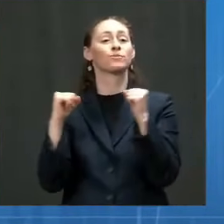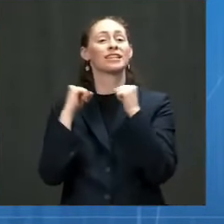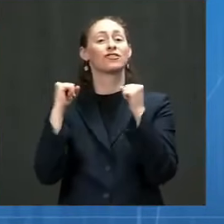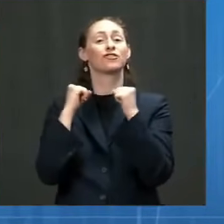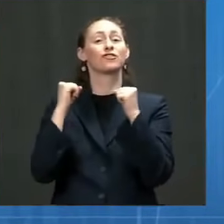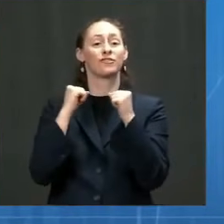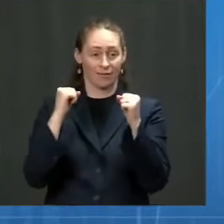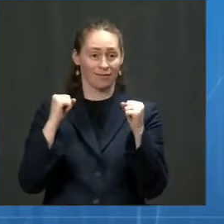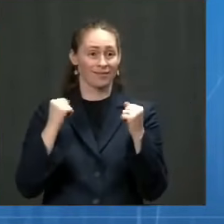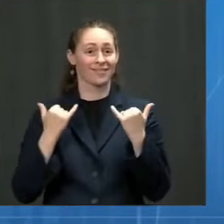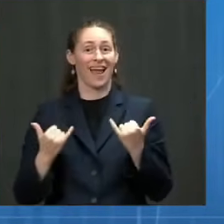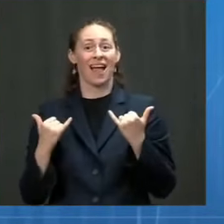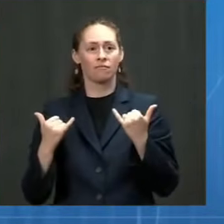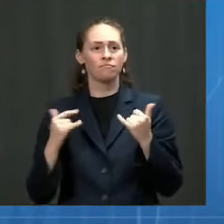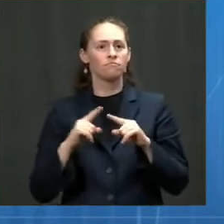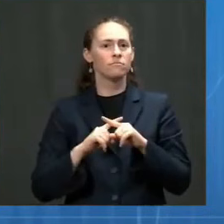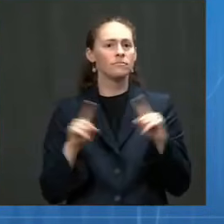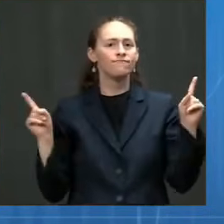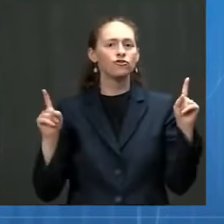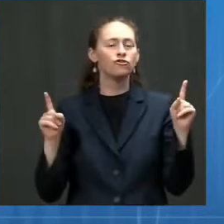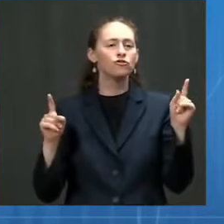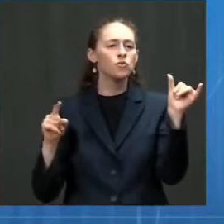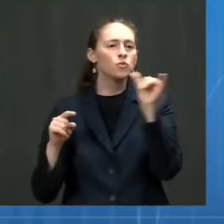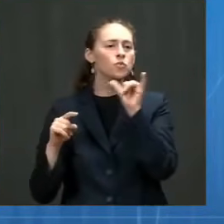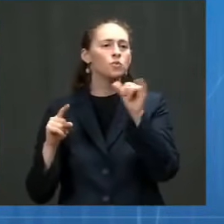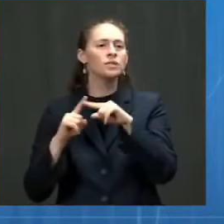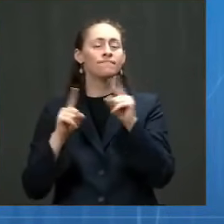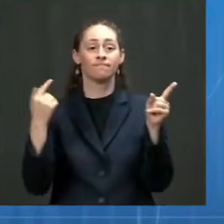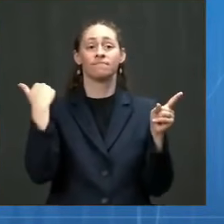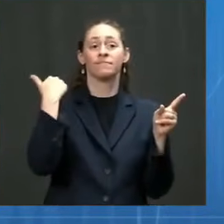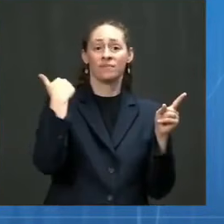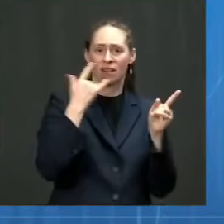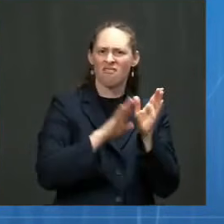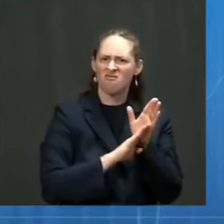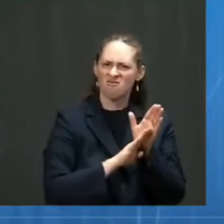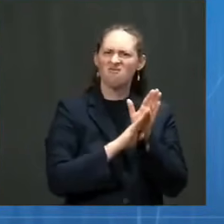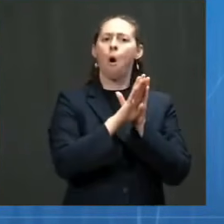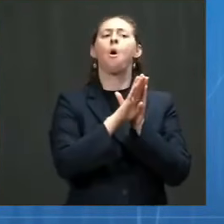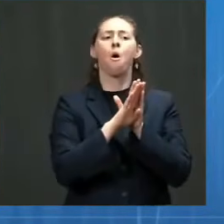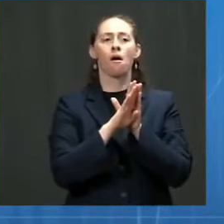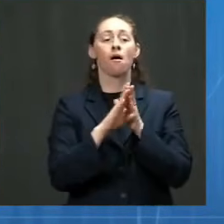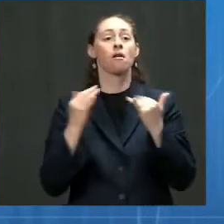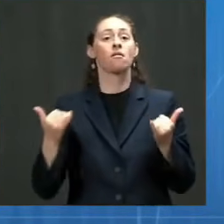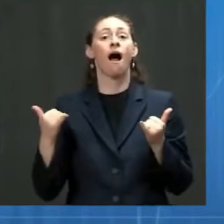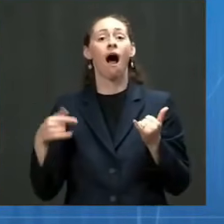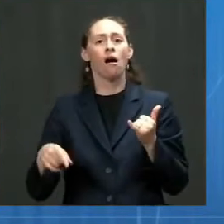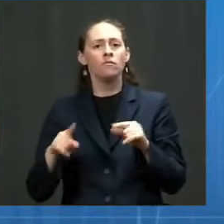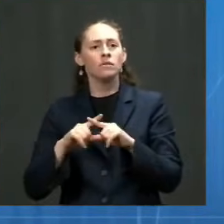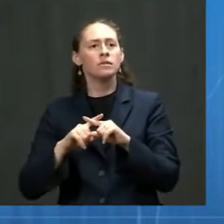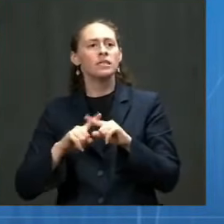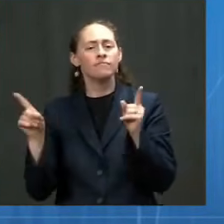having surges right now. So we're working to understand the differences between exposures